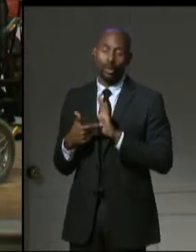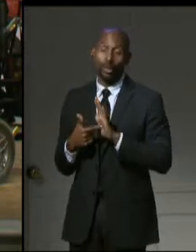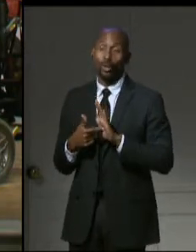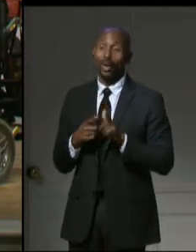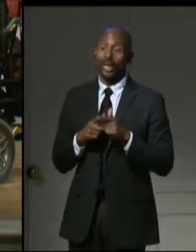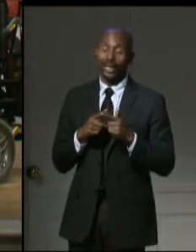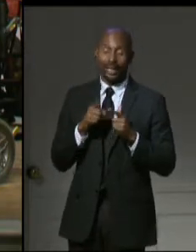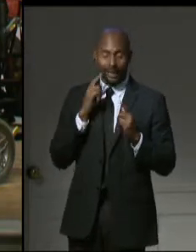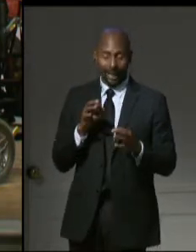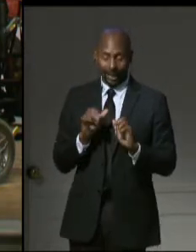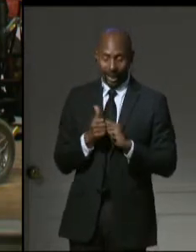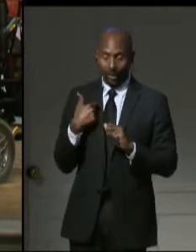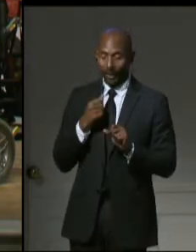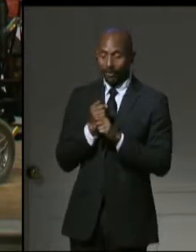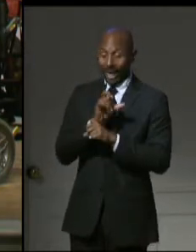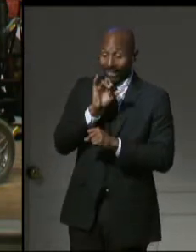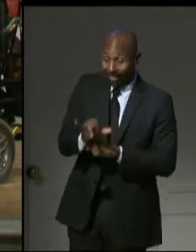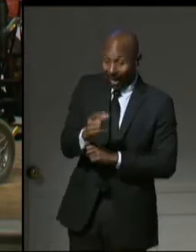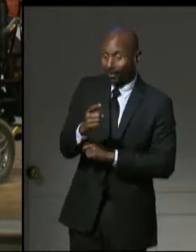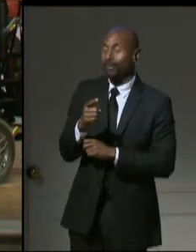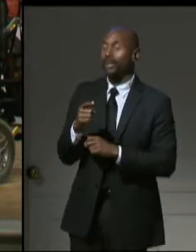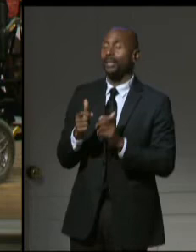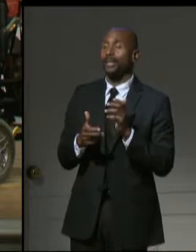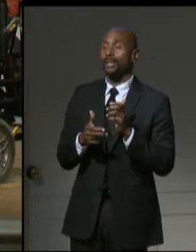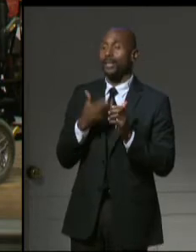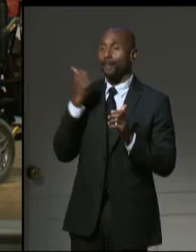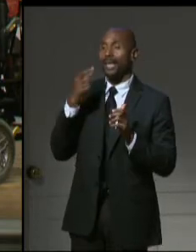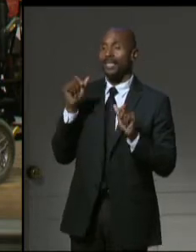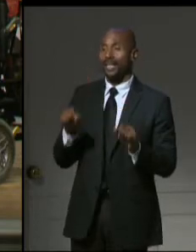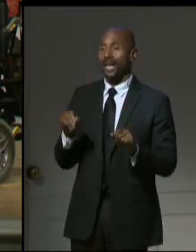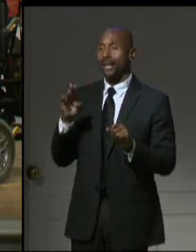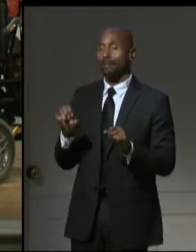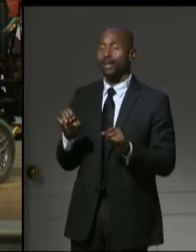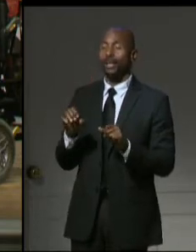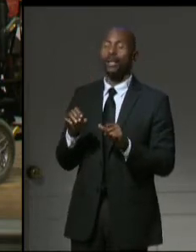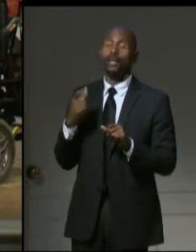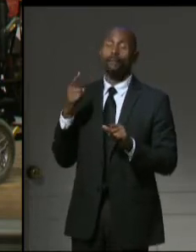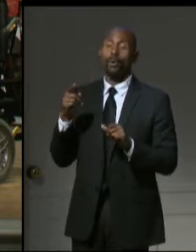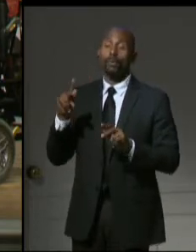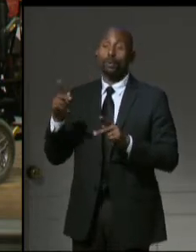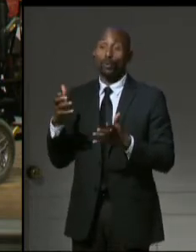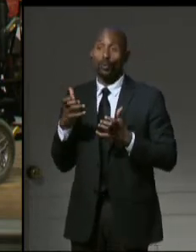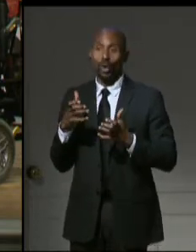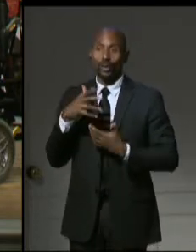the best that it can be so that it's something that people want to interact with.